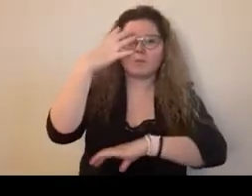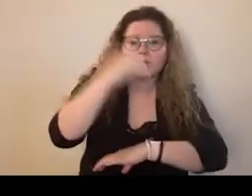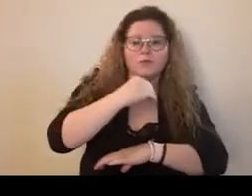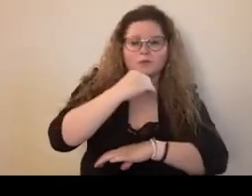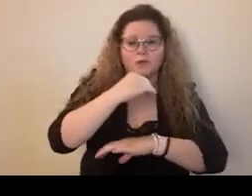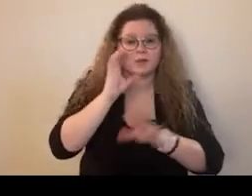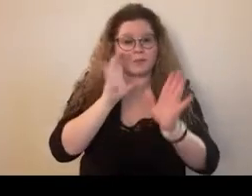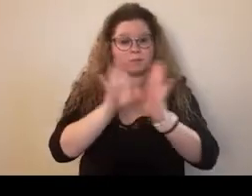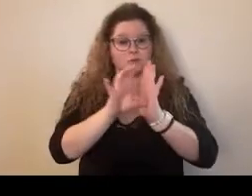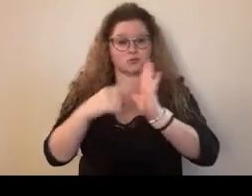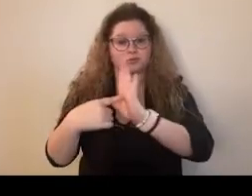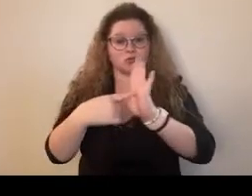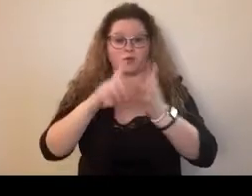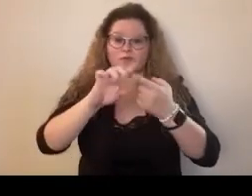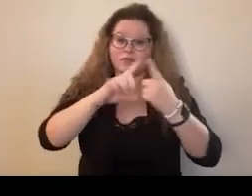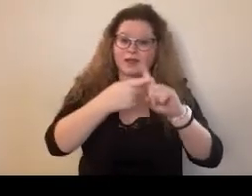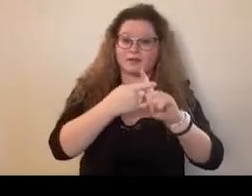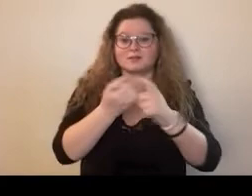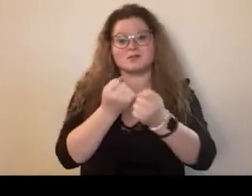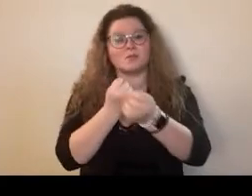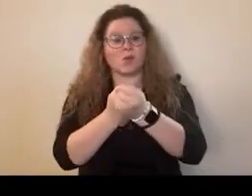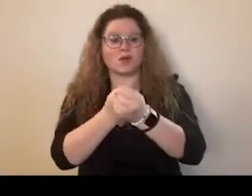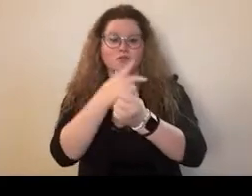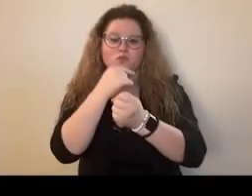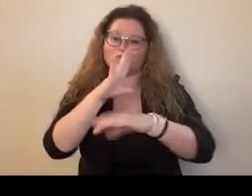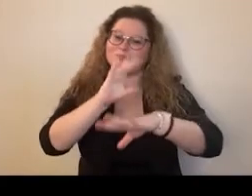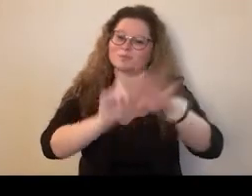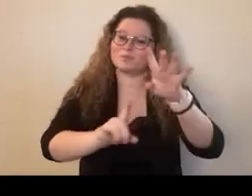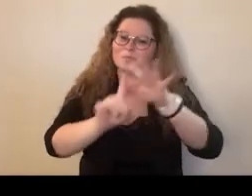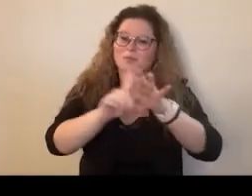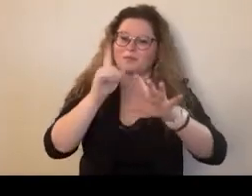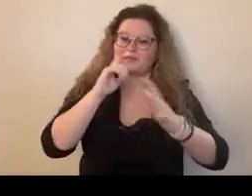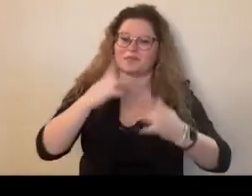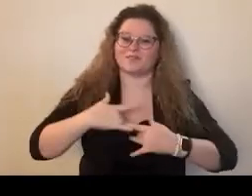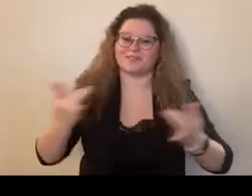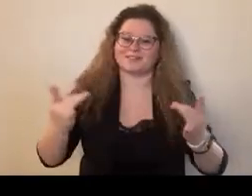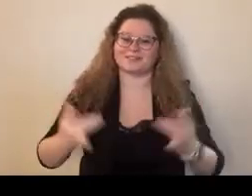and support amongst those who attended the walk.